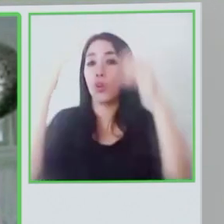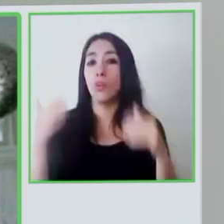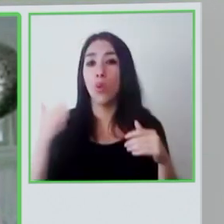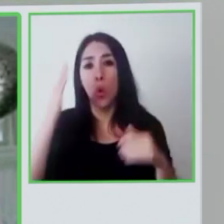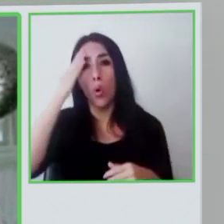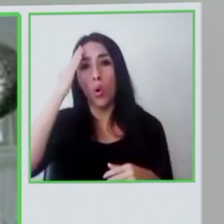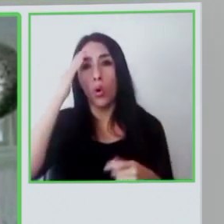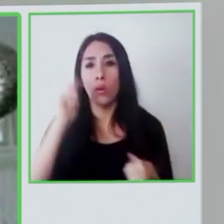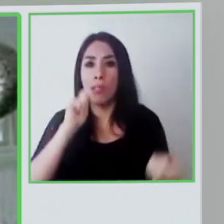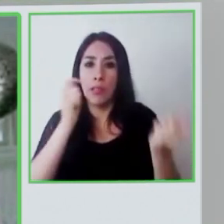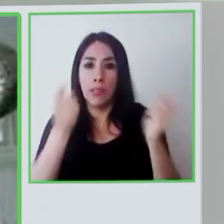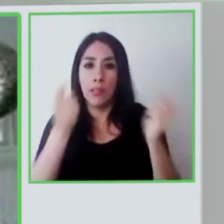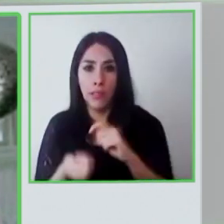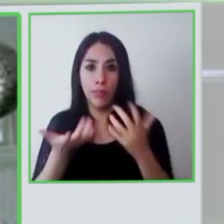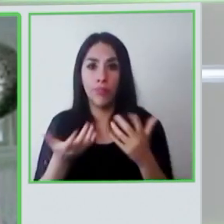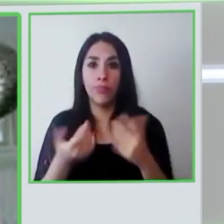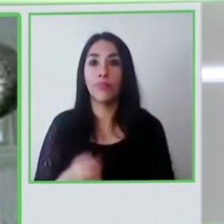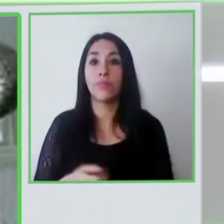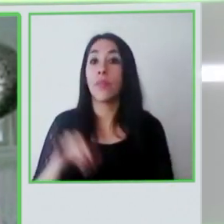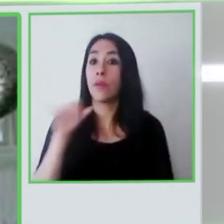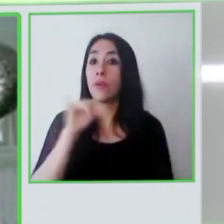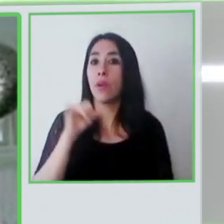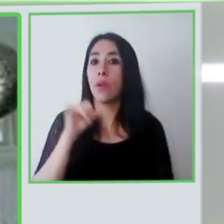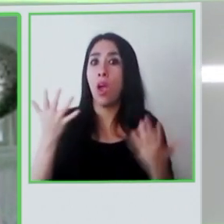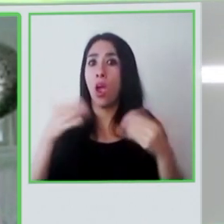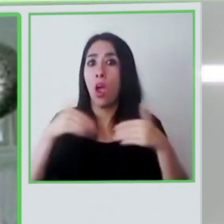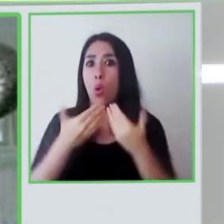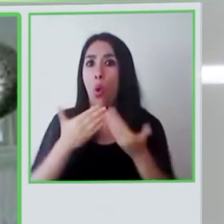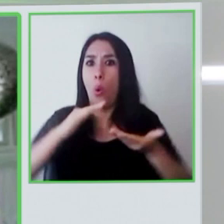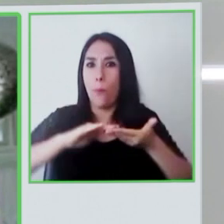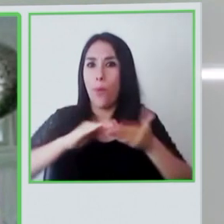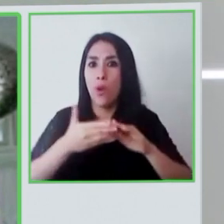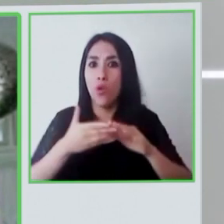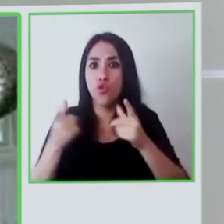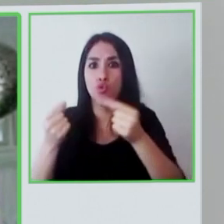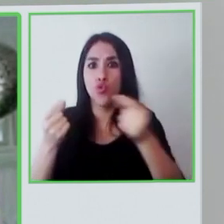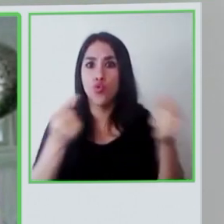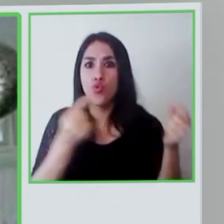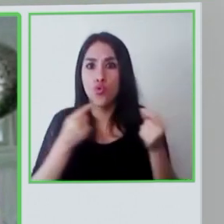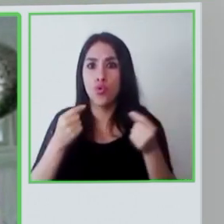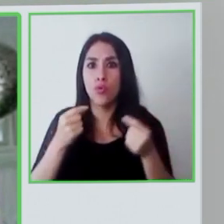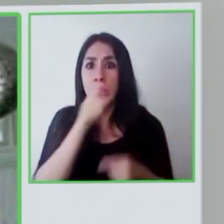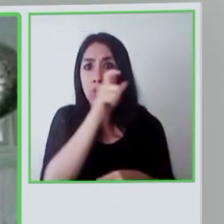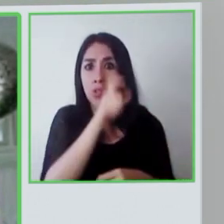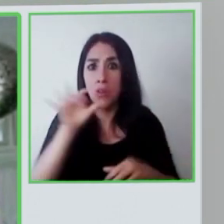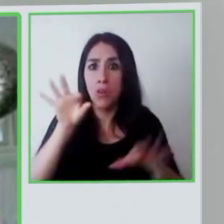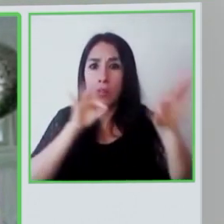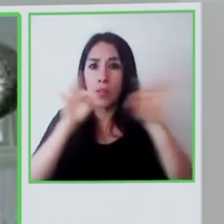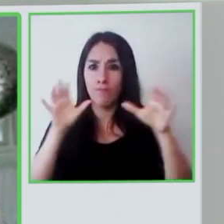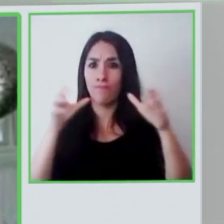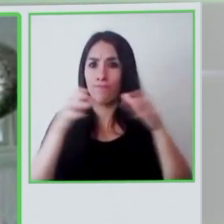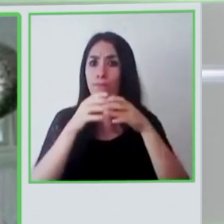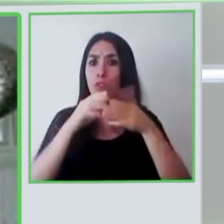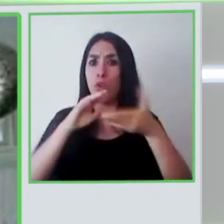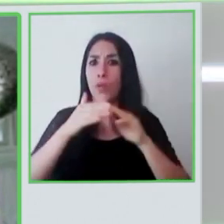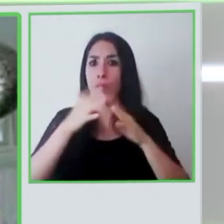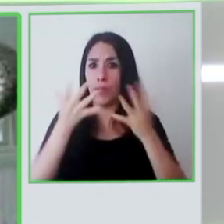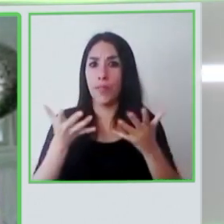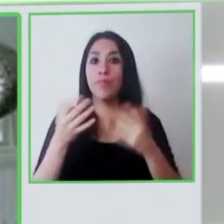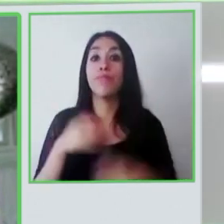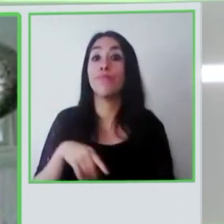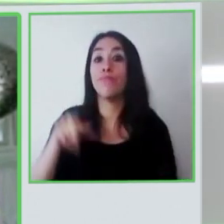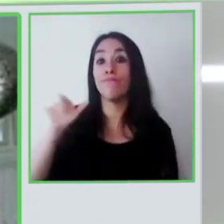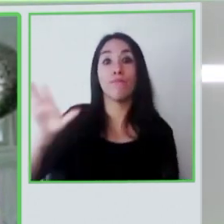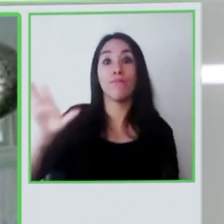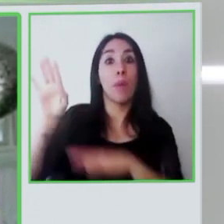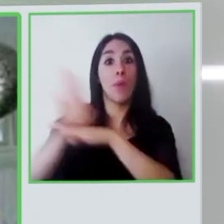change leaders. And in third place, this has to do with creating communities and easy ways so our allies support